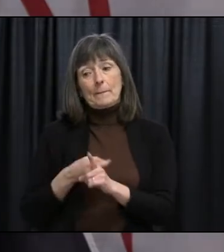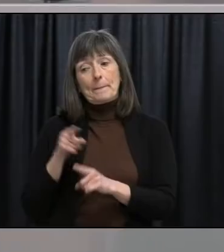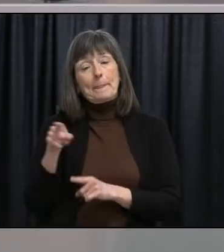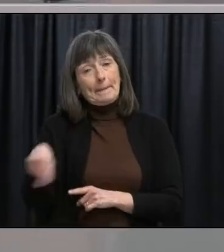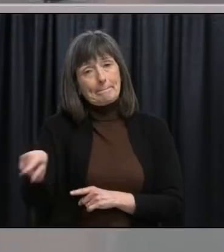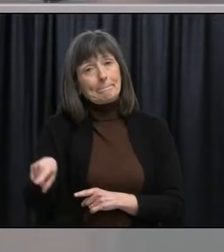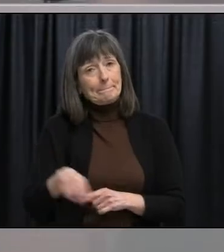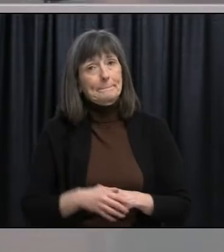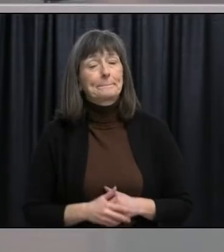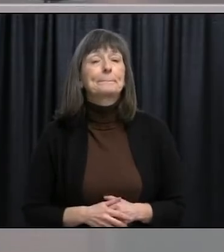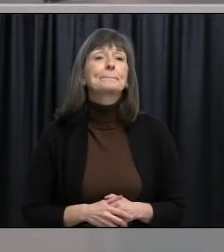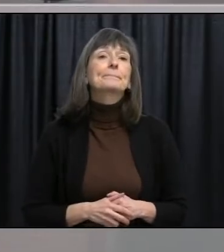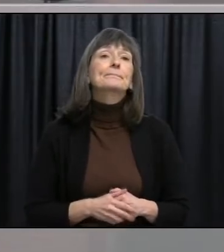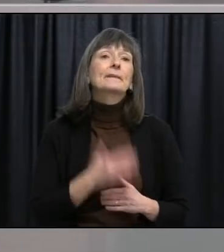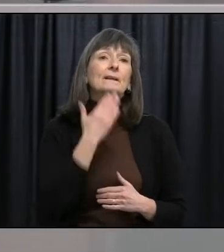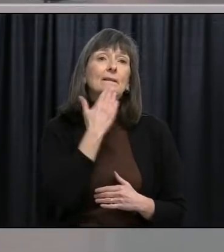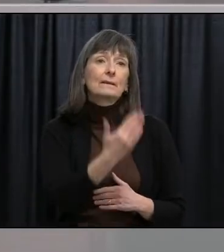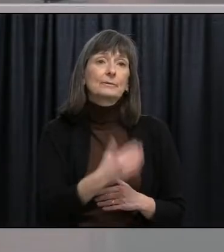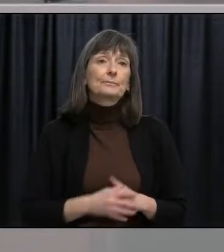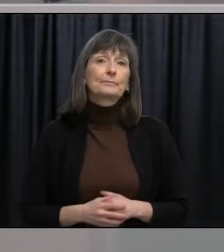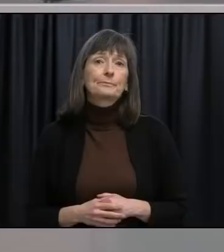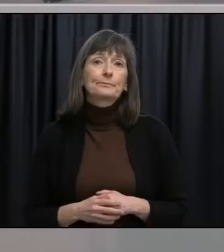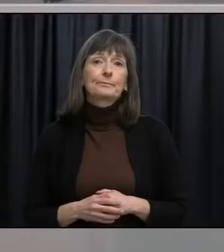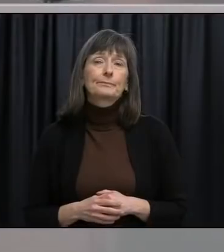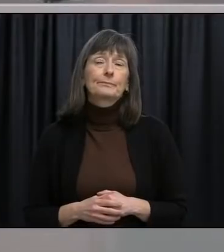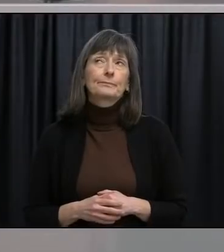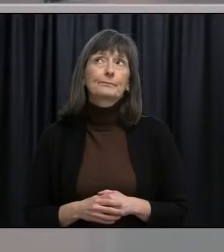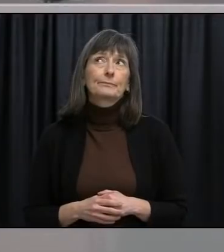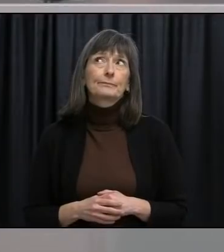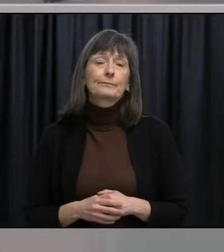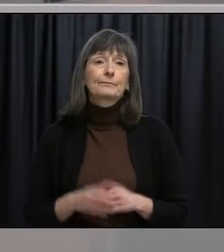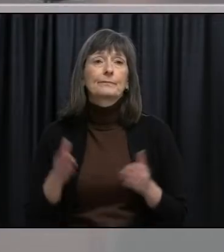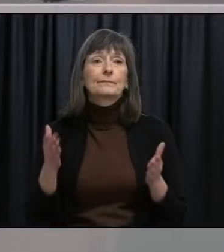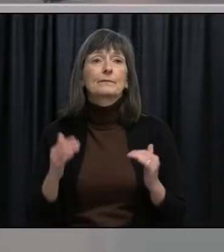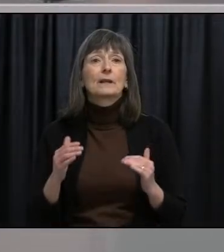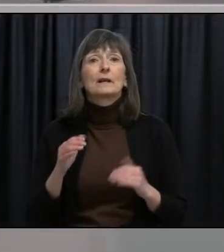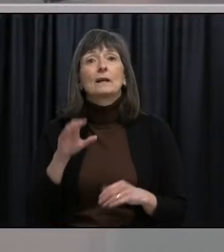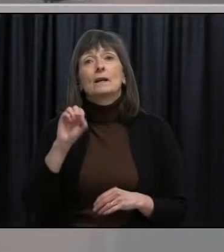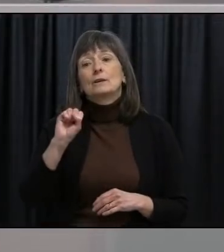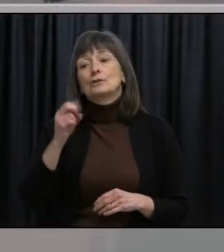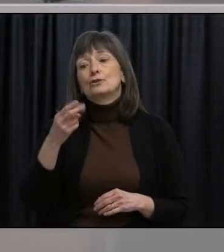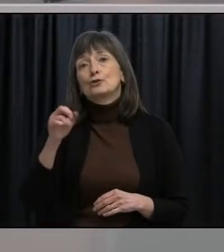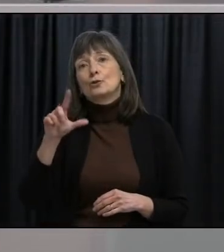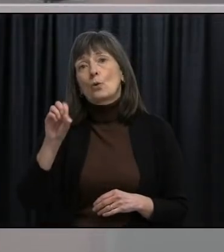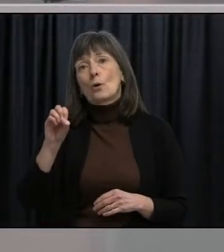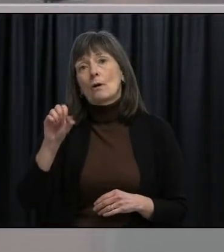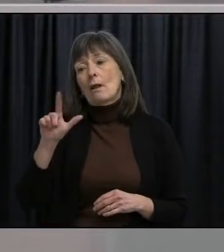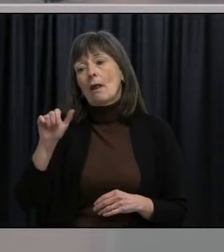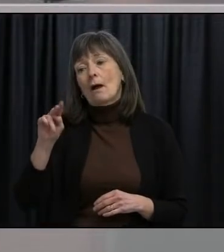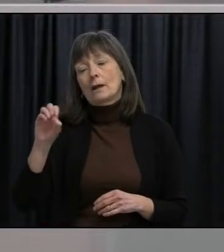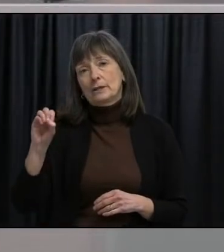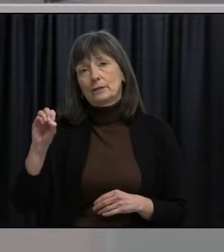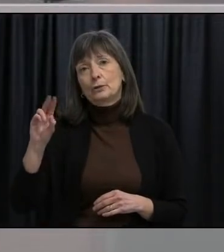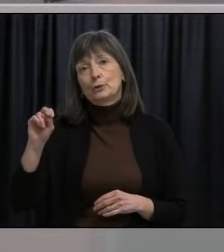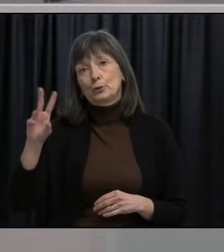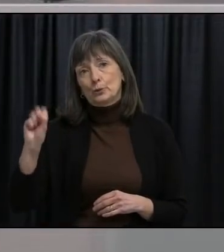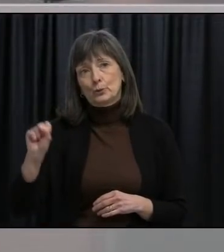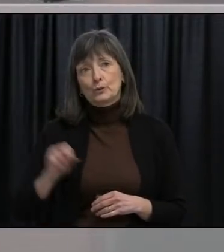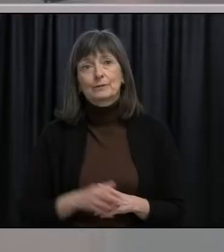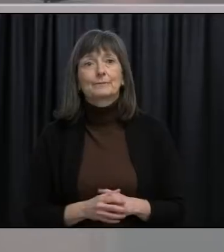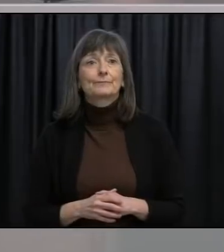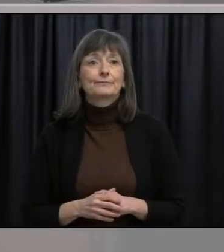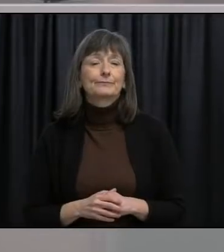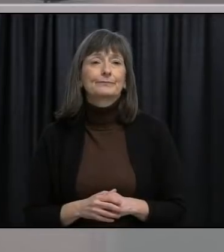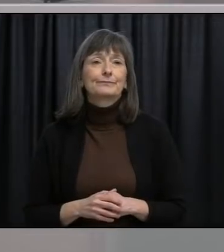Wonderful. Thank you so very much. Our next questions are from Roger Bill with the Shoreline News. Please go ahead. I don't know if